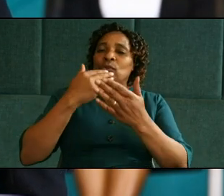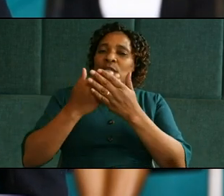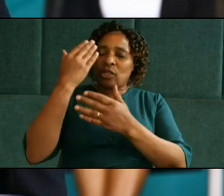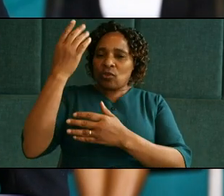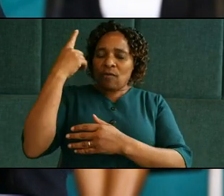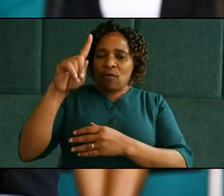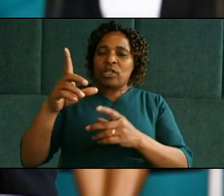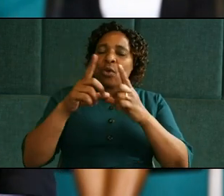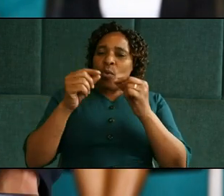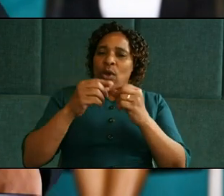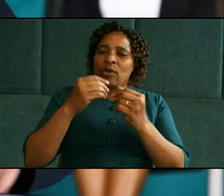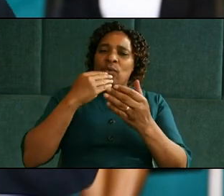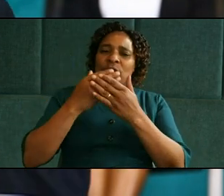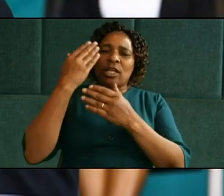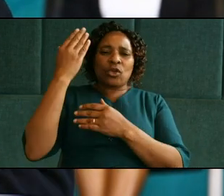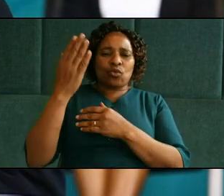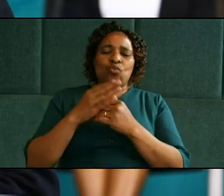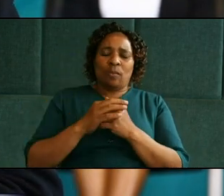your word, and we thank you that